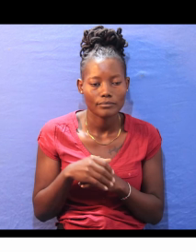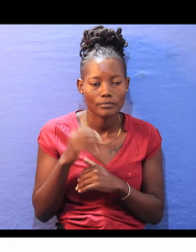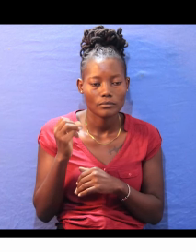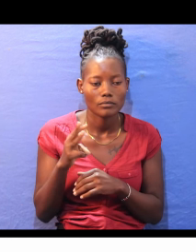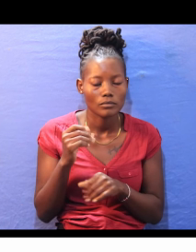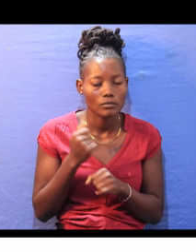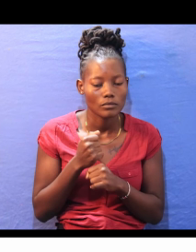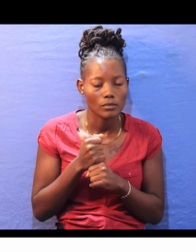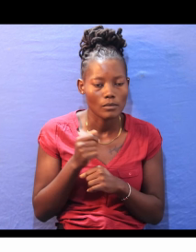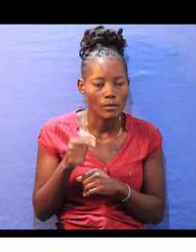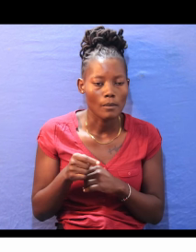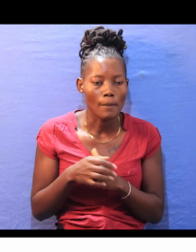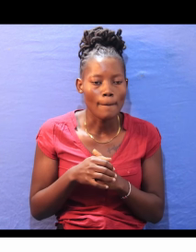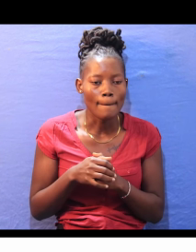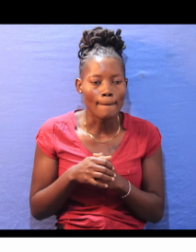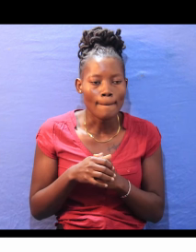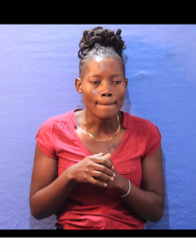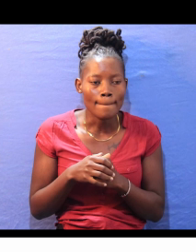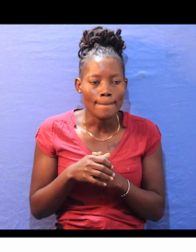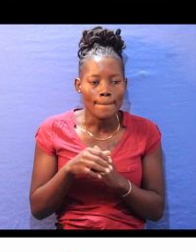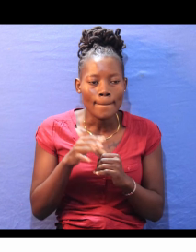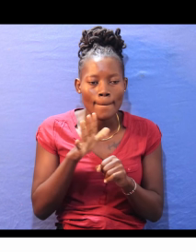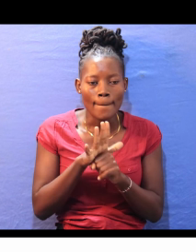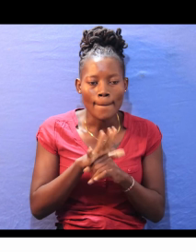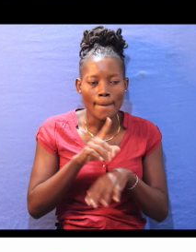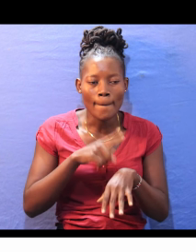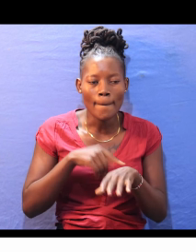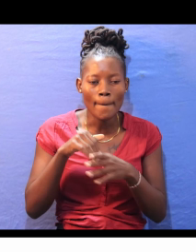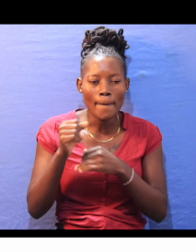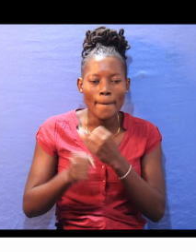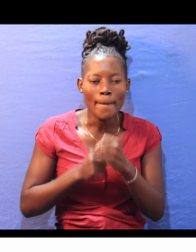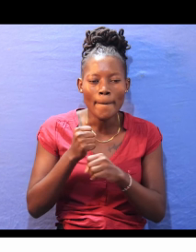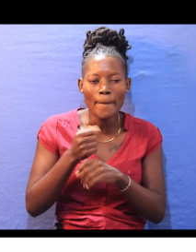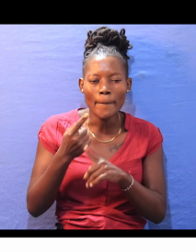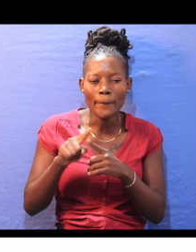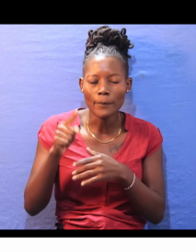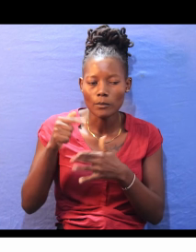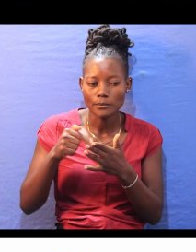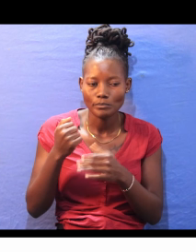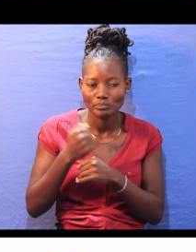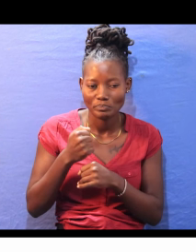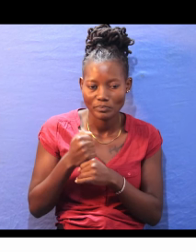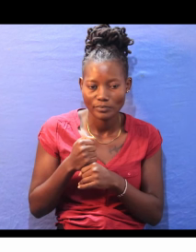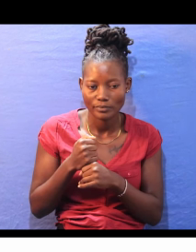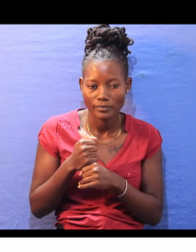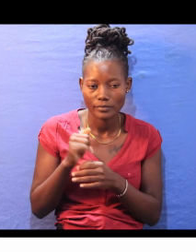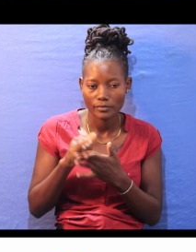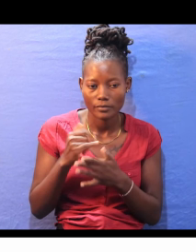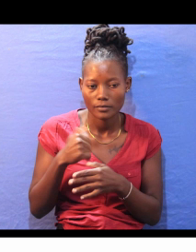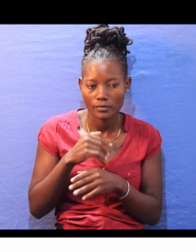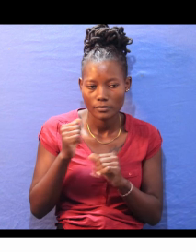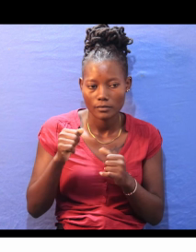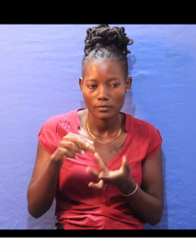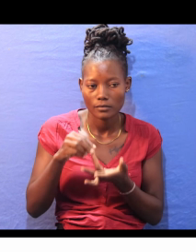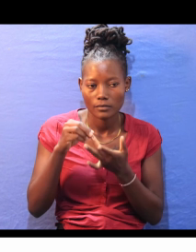more of these lifts. There will be times in the year where we do not very many of these movements at all, so that we can specialize